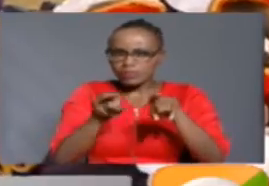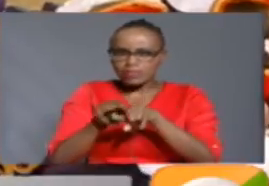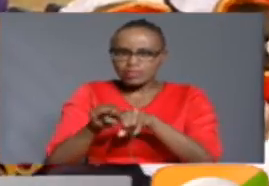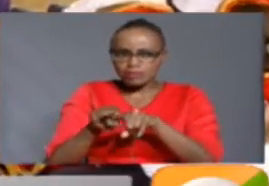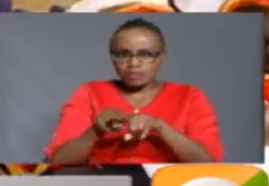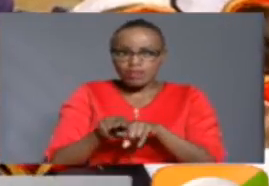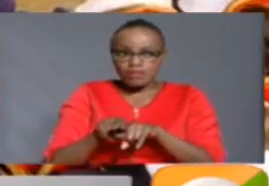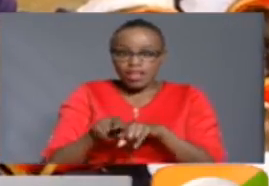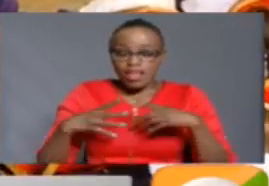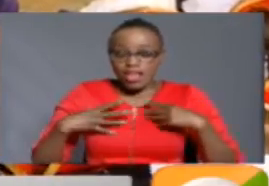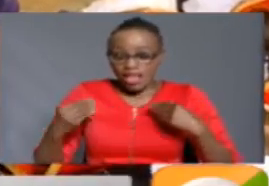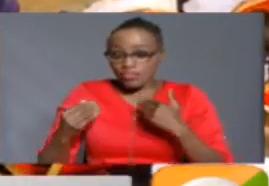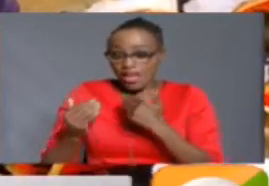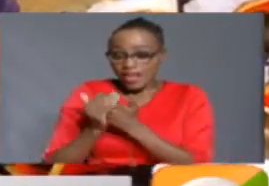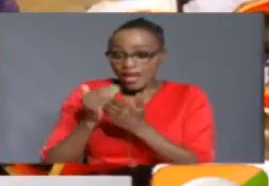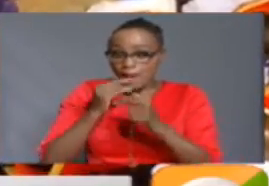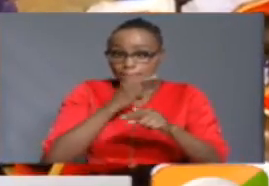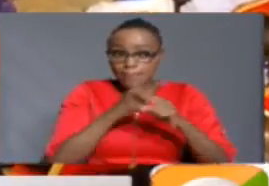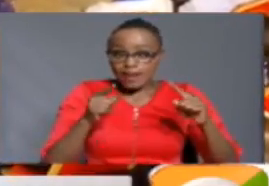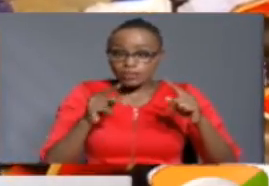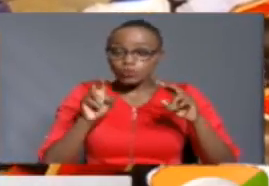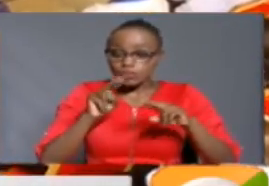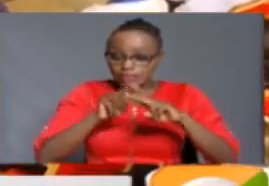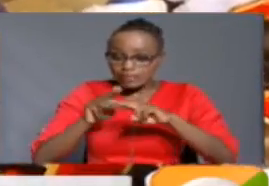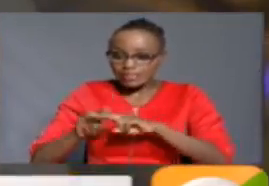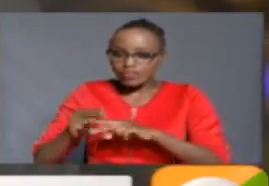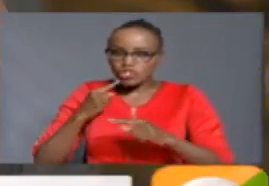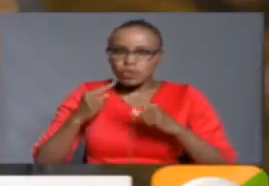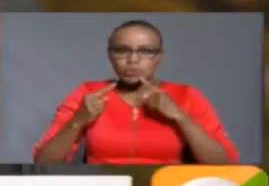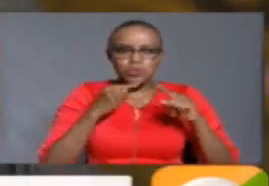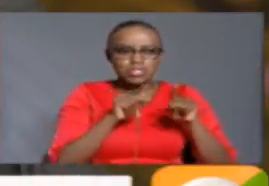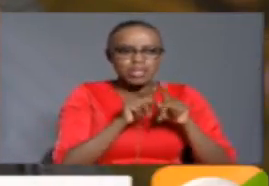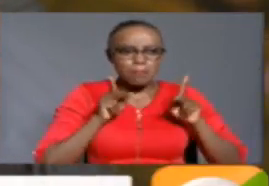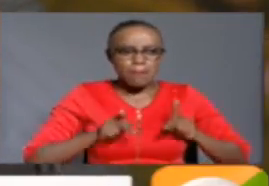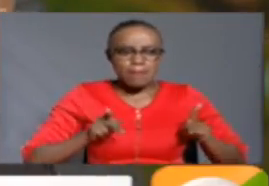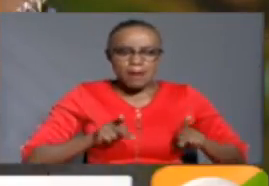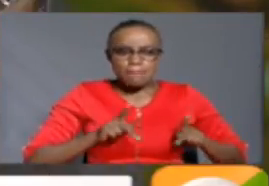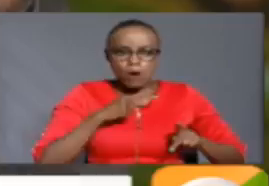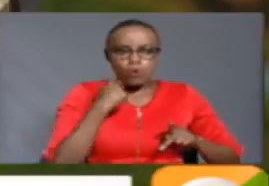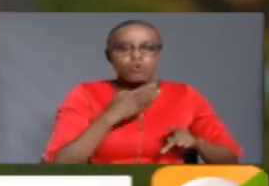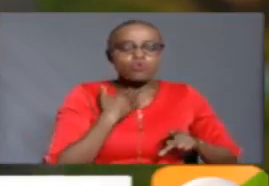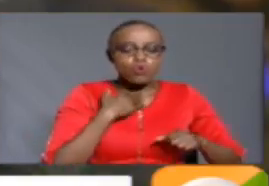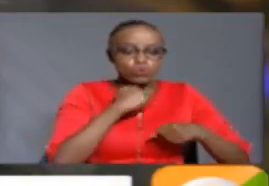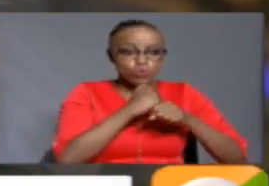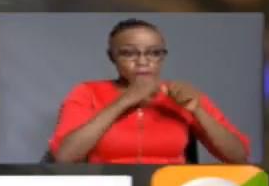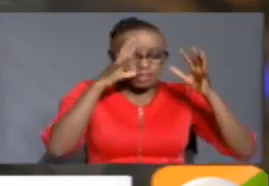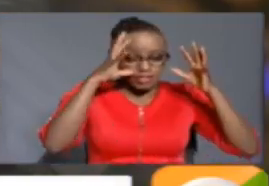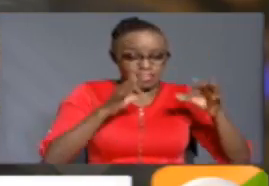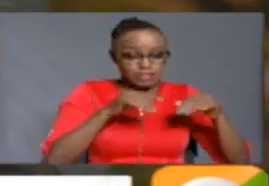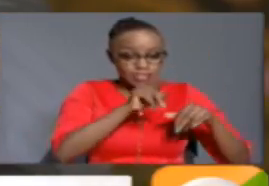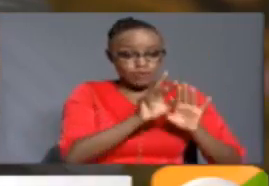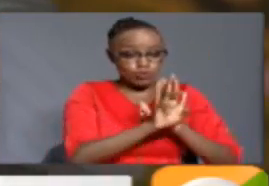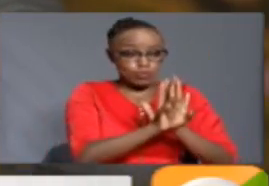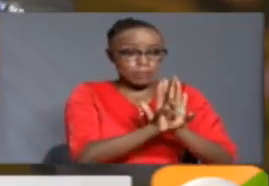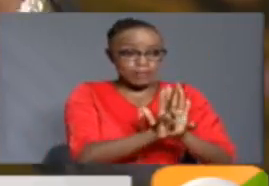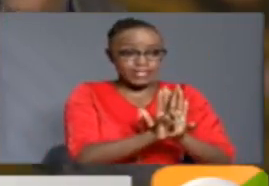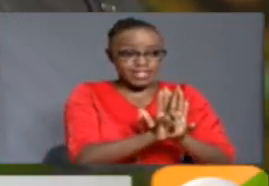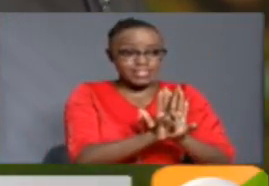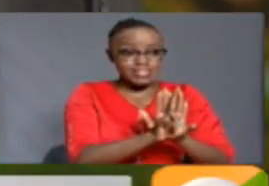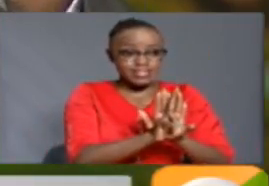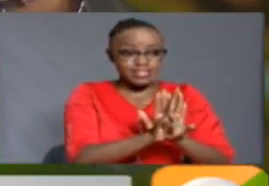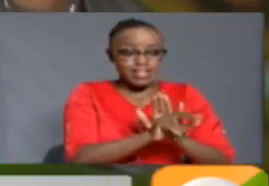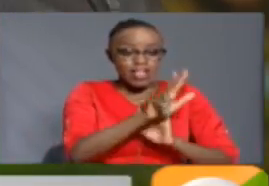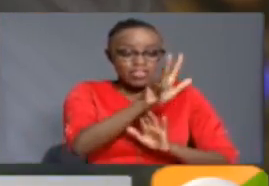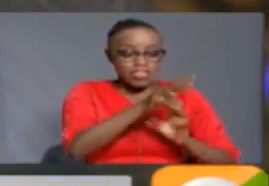we consume. But we will sit here and talk as if the people that we want to make decisions on their behalf are